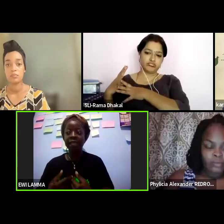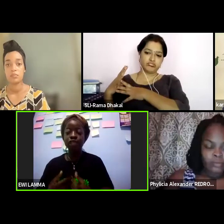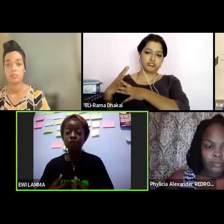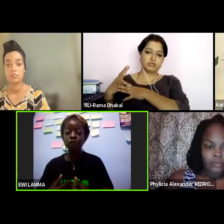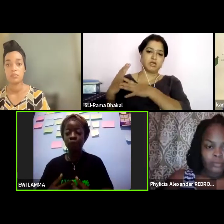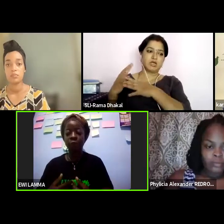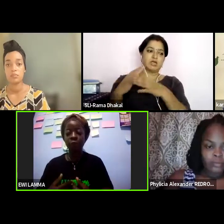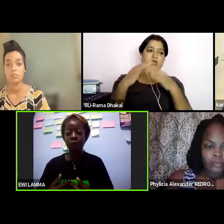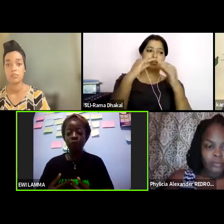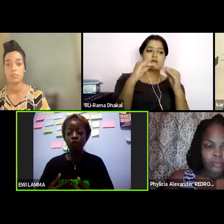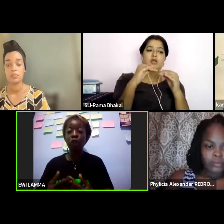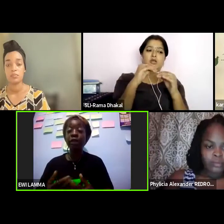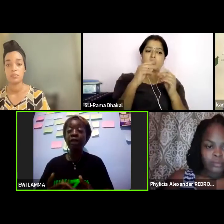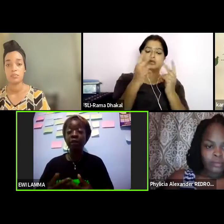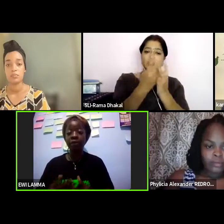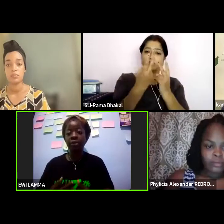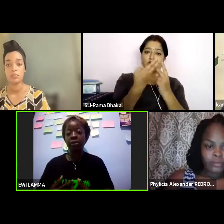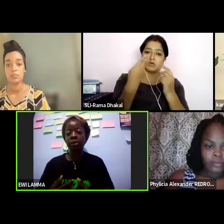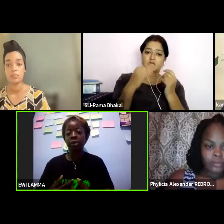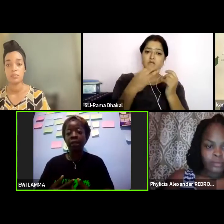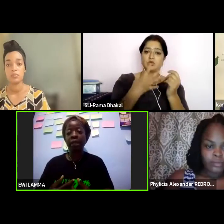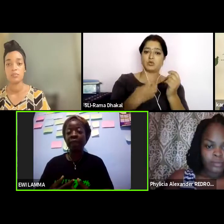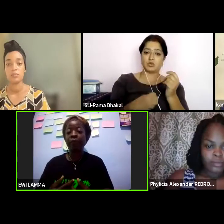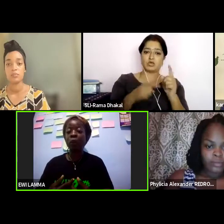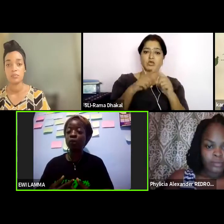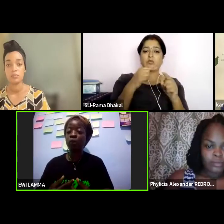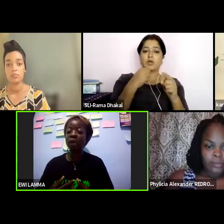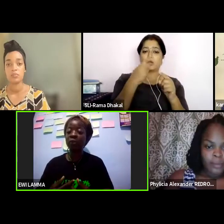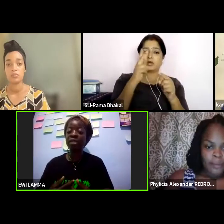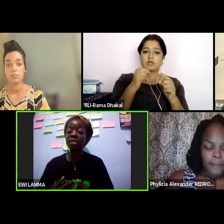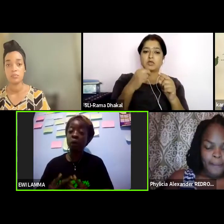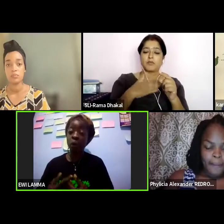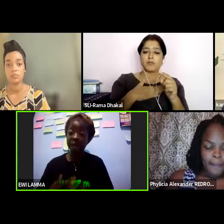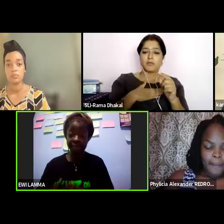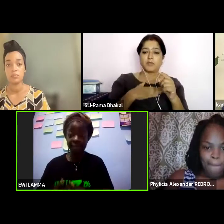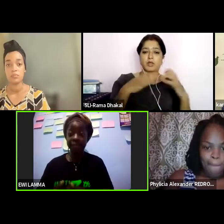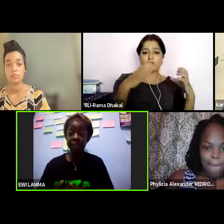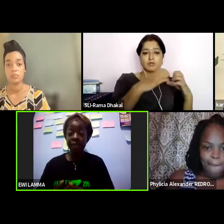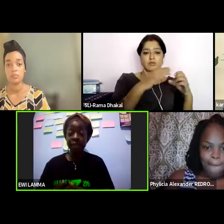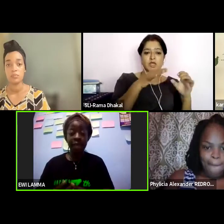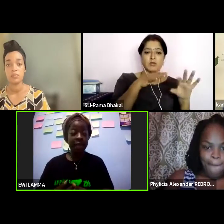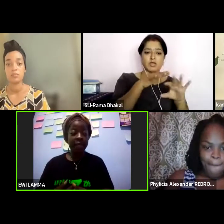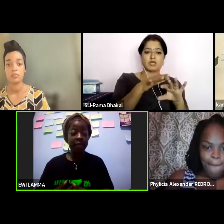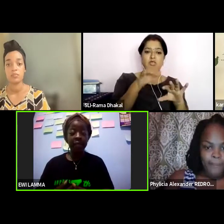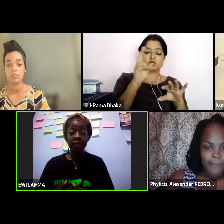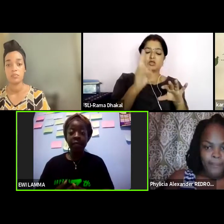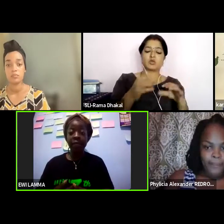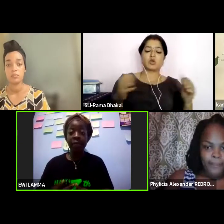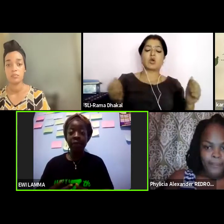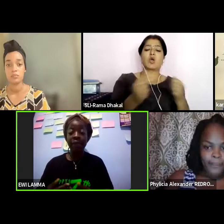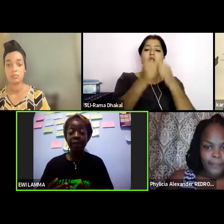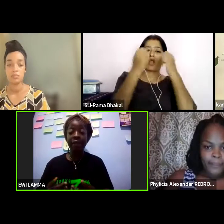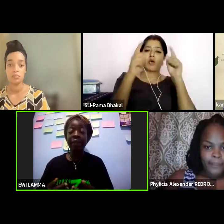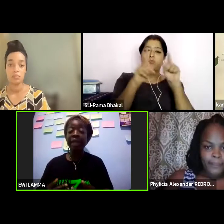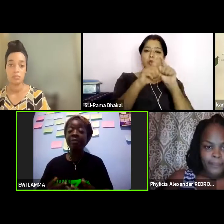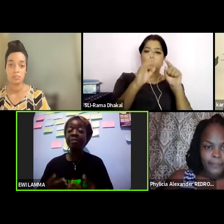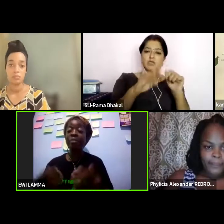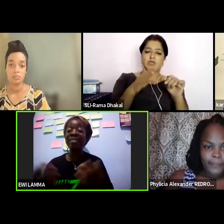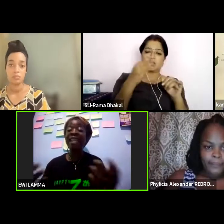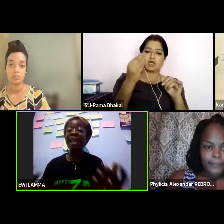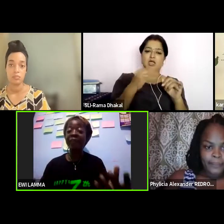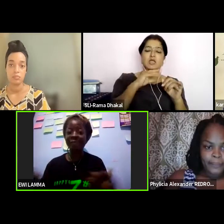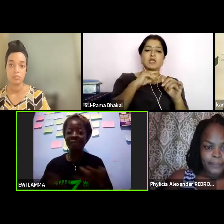had issues of young girls that have gone to countries like Kuwait, and they